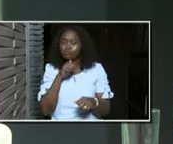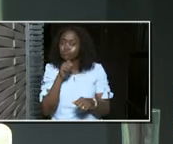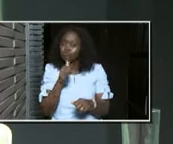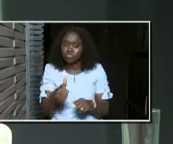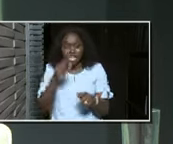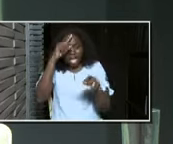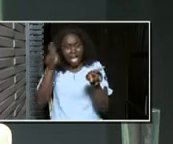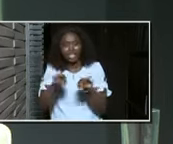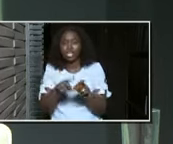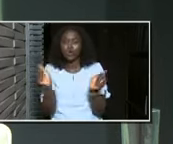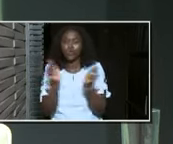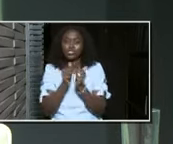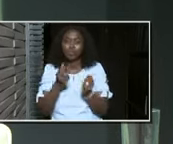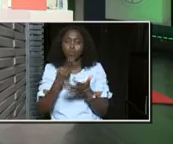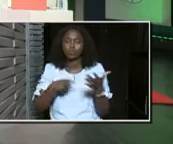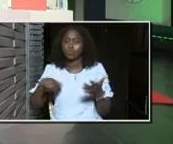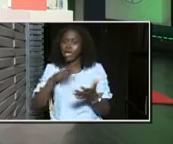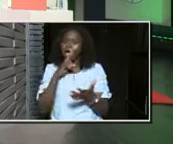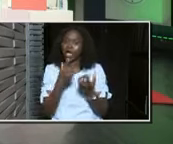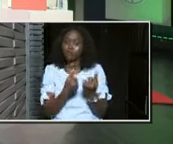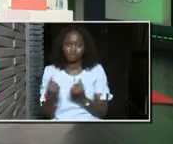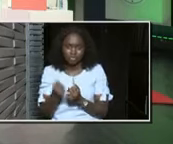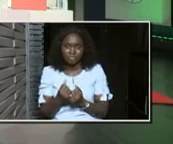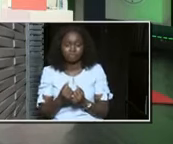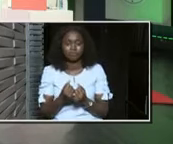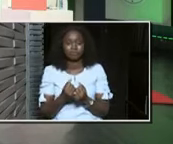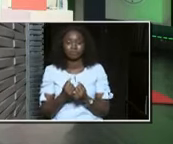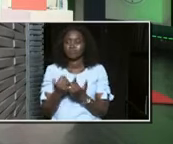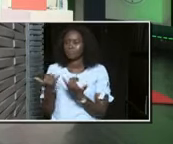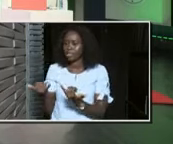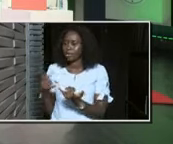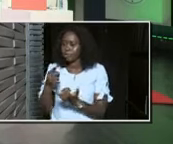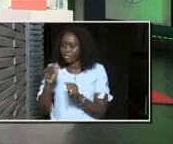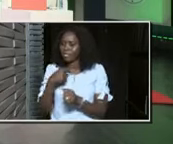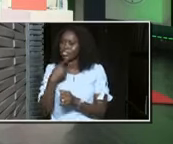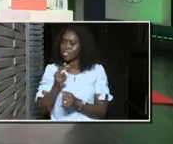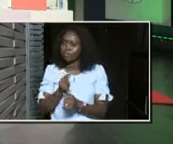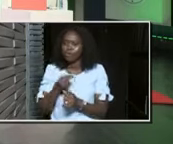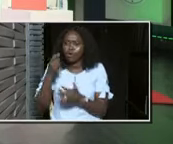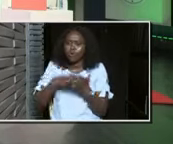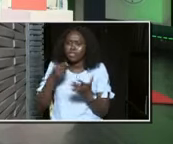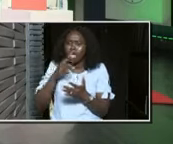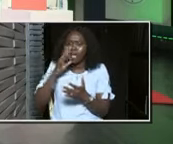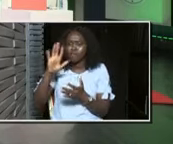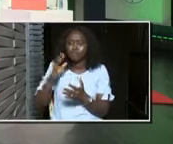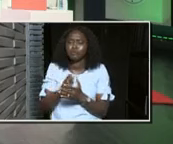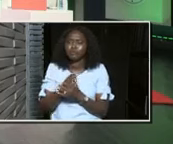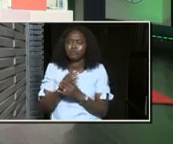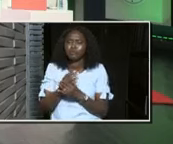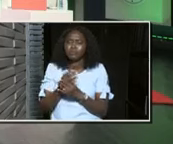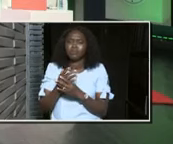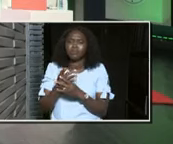we are doing. So perhaps this is the time you can tell us what your underlying philosophy and ideology